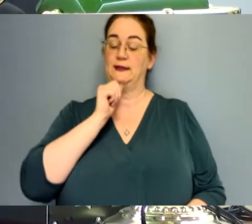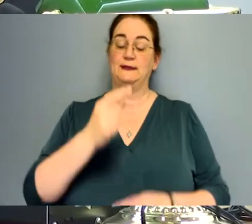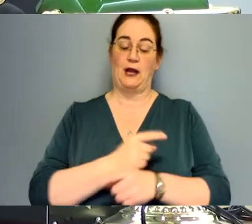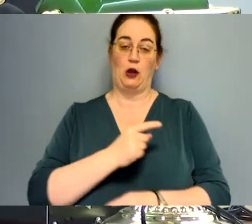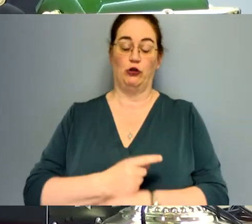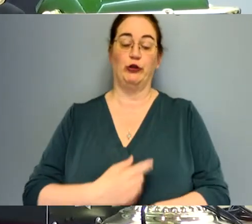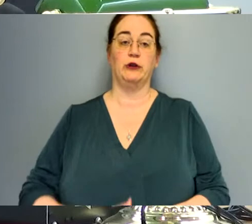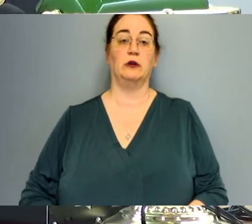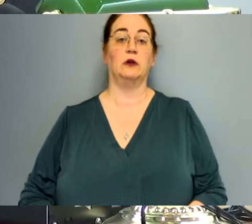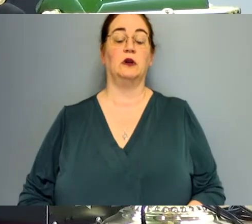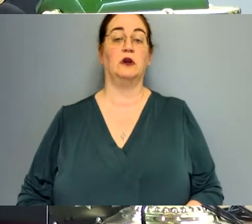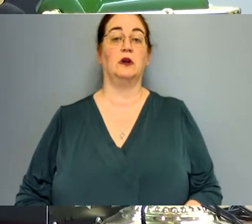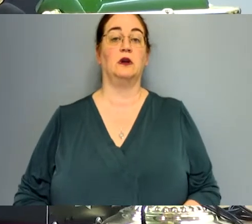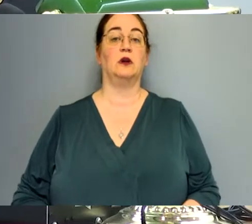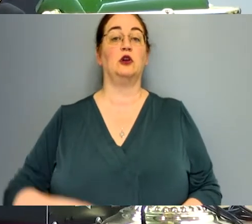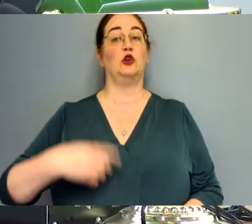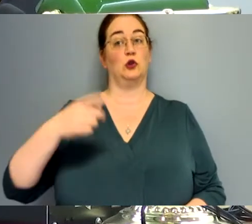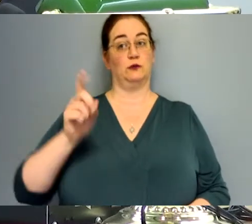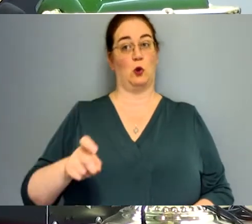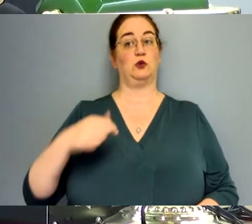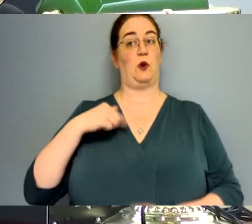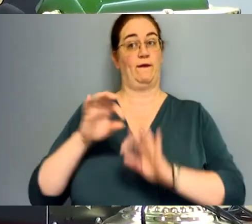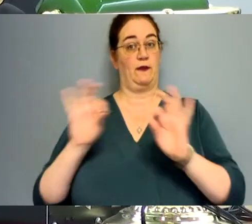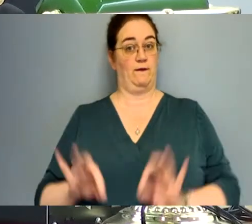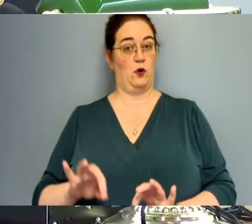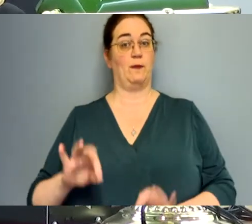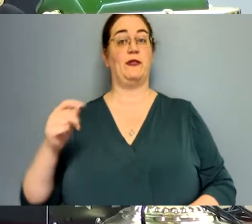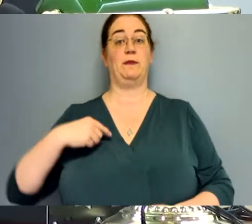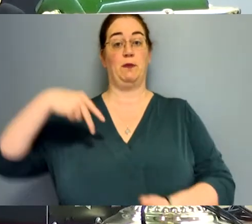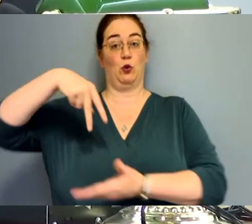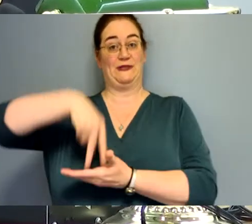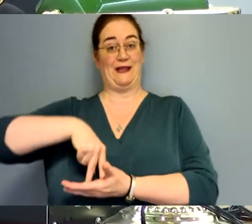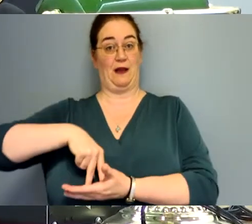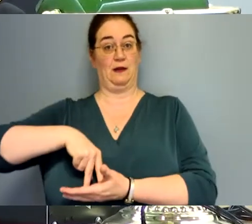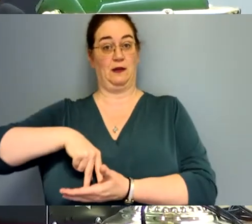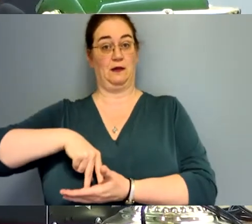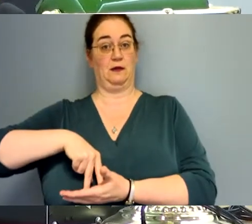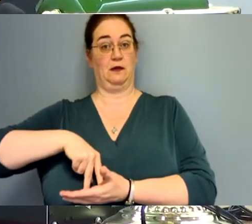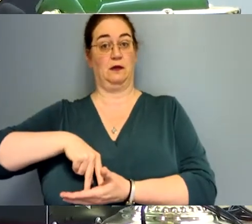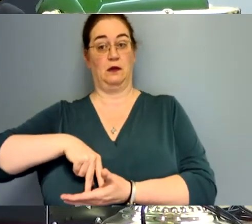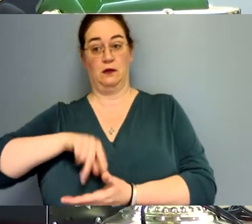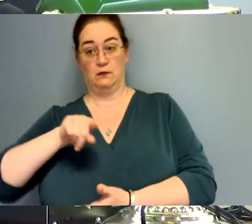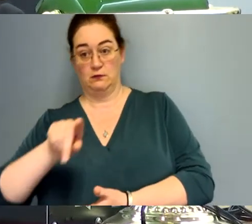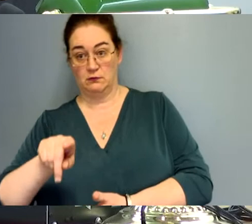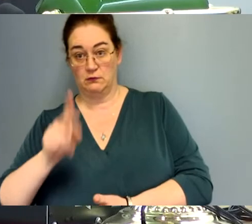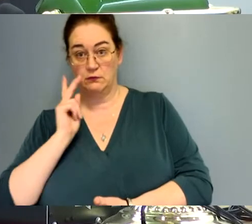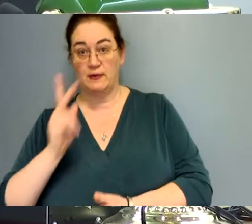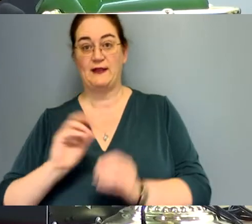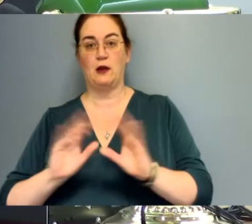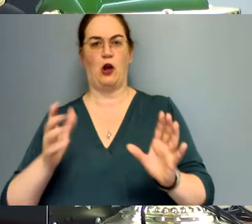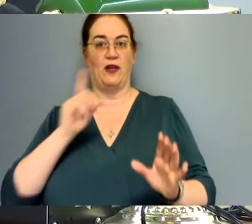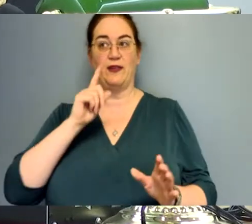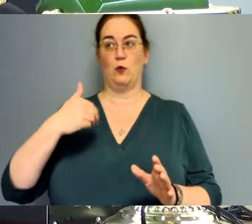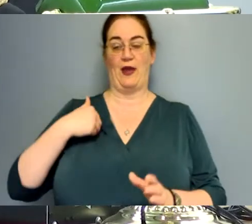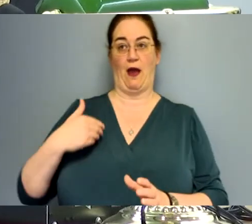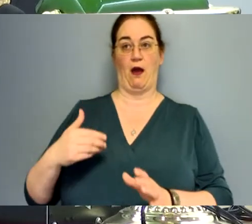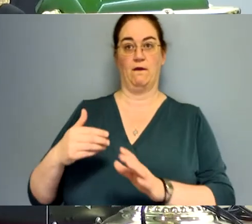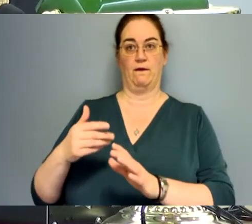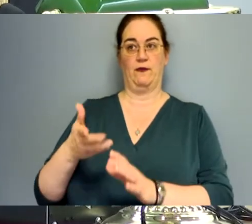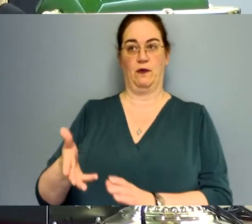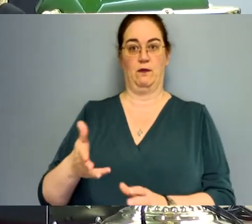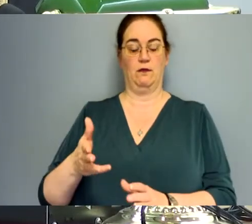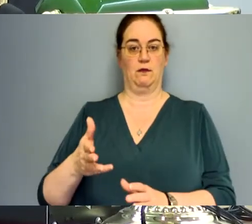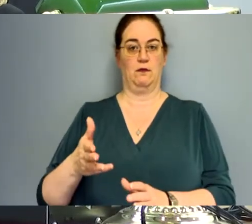inaccurate. You're supposed to have that form, and the people we have at our ballot boxes make that clear. In fact, I think we have them at the ballot boxes.